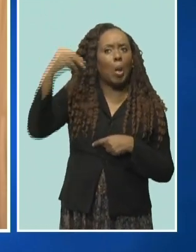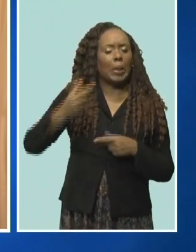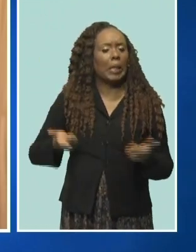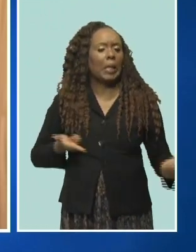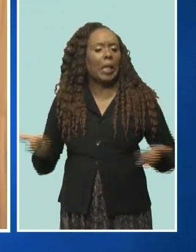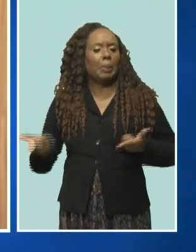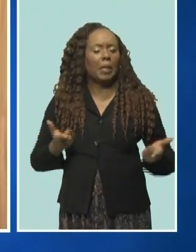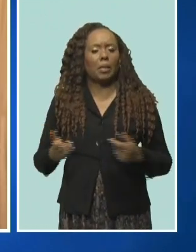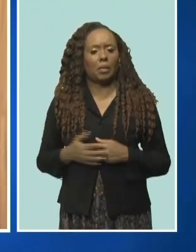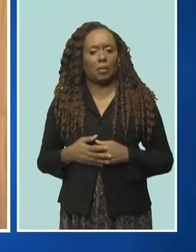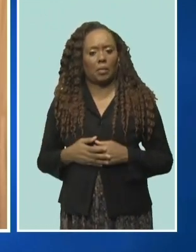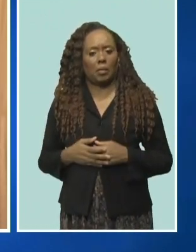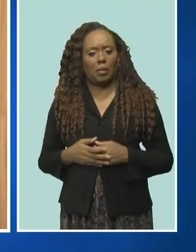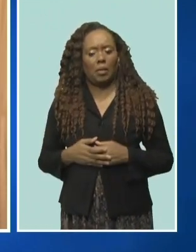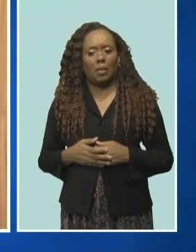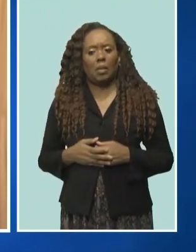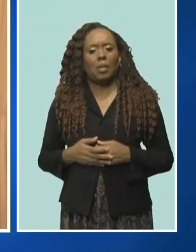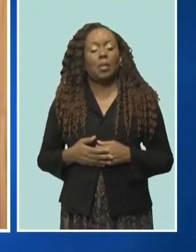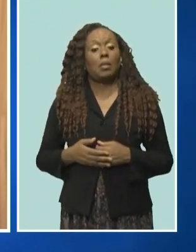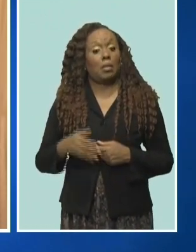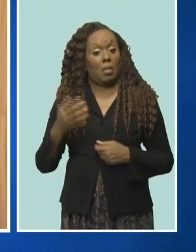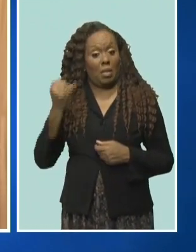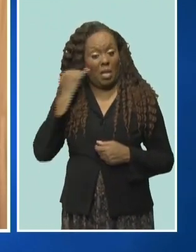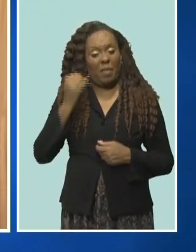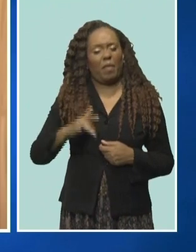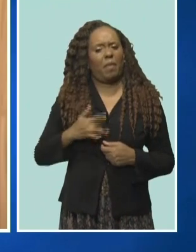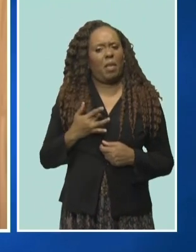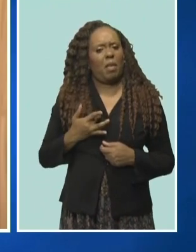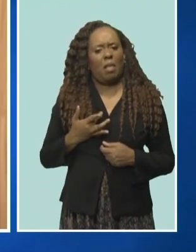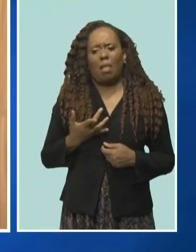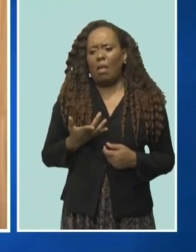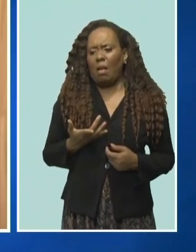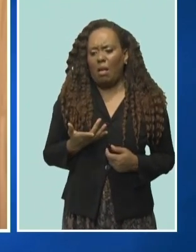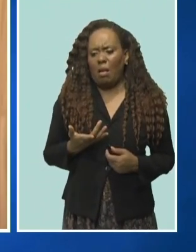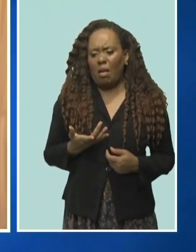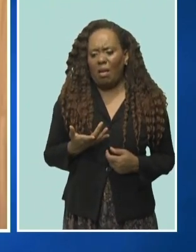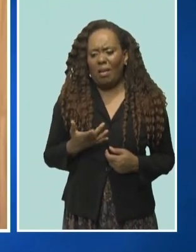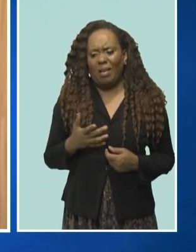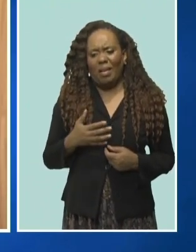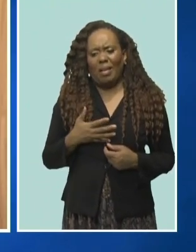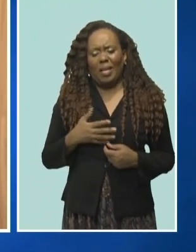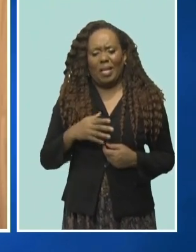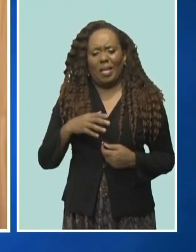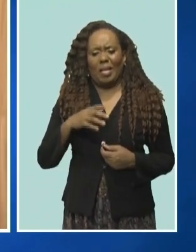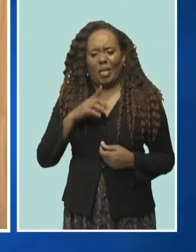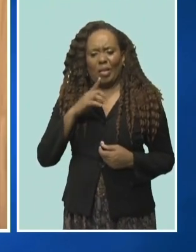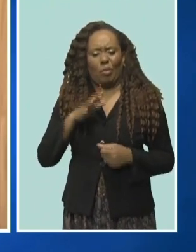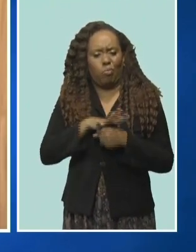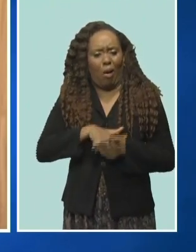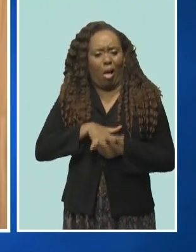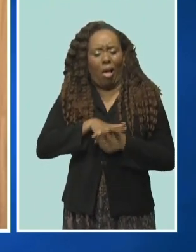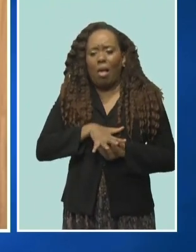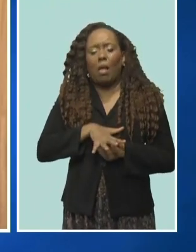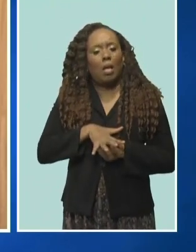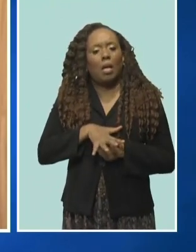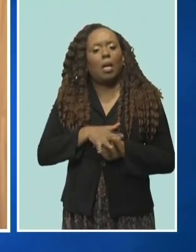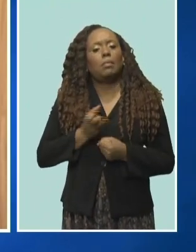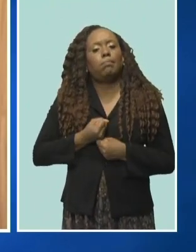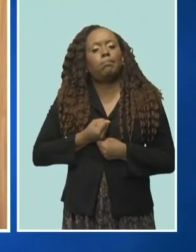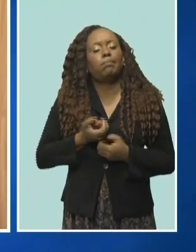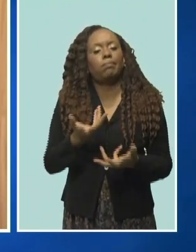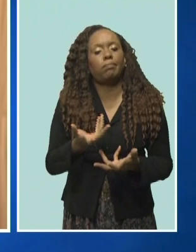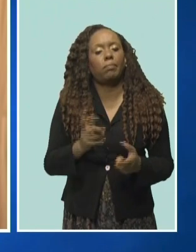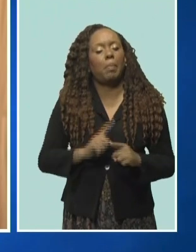and talk it out with each other. I want to repeat myself. Let us tell each other how we feel, and let us talk it out with each other